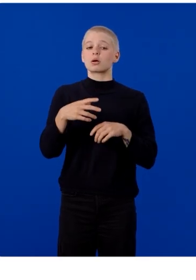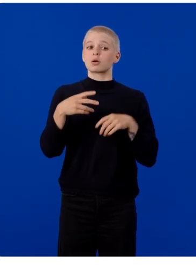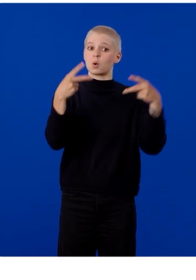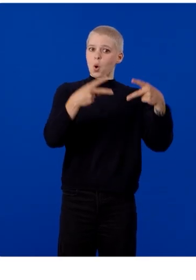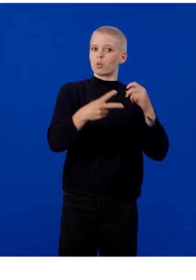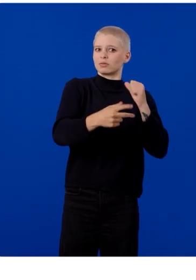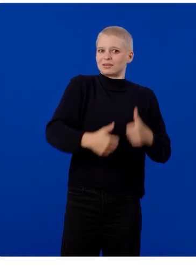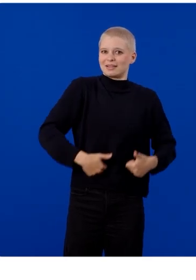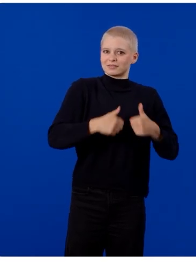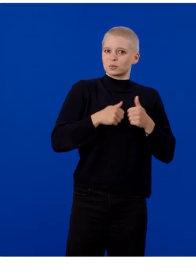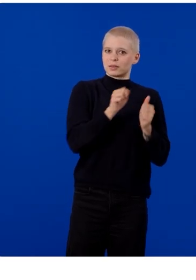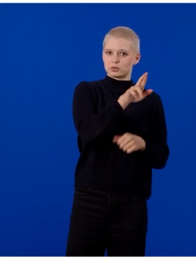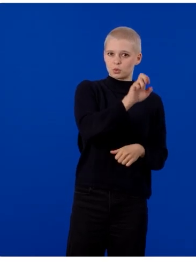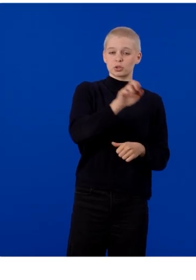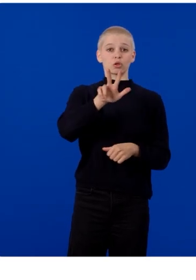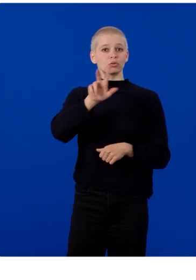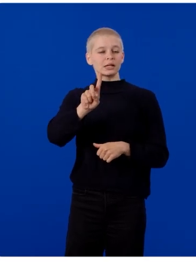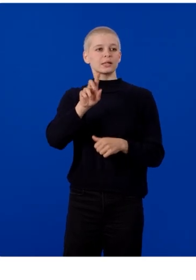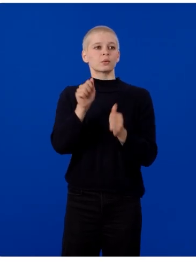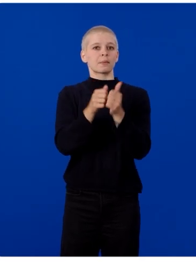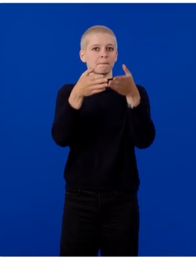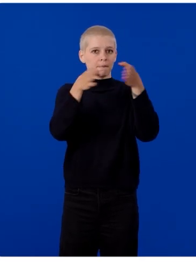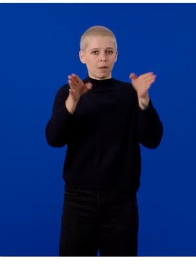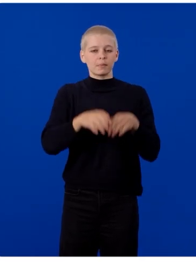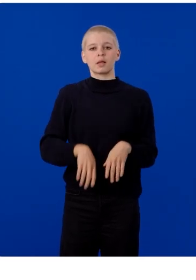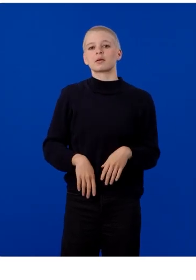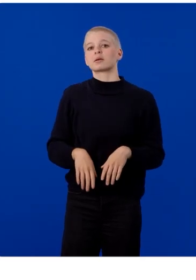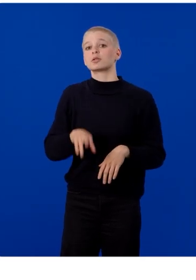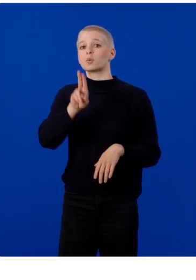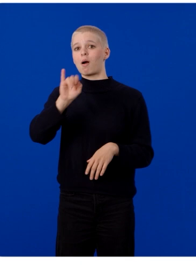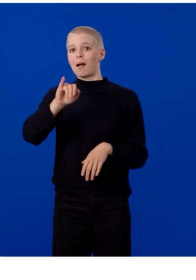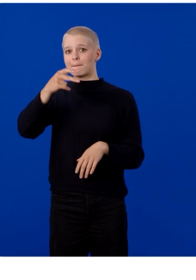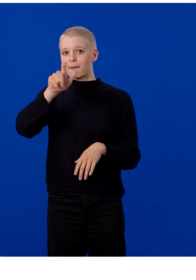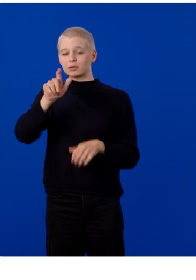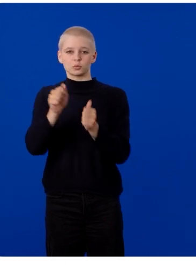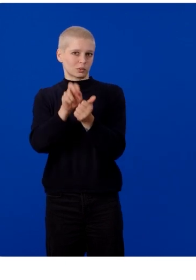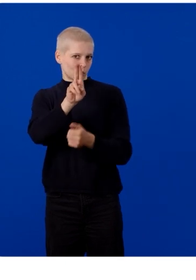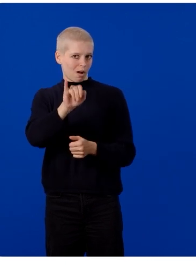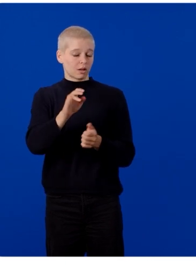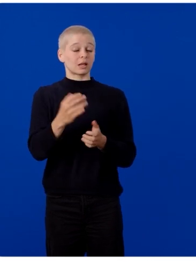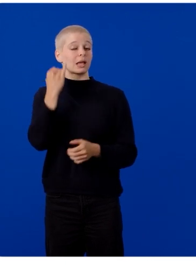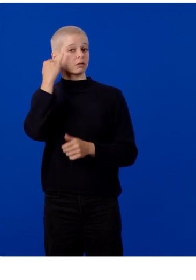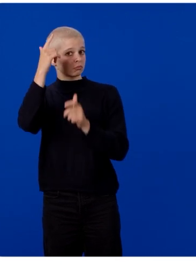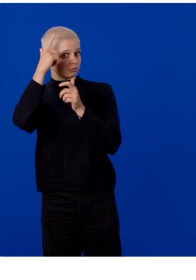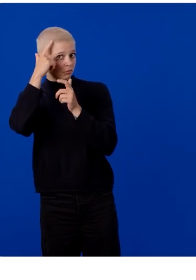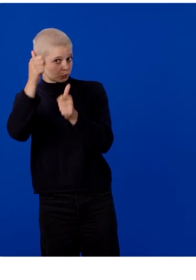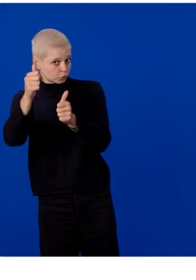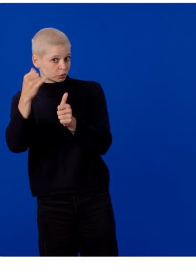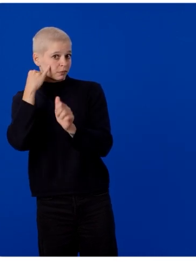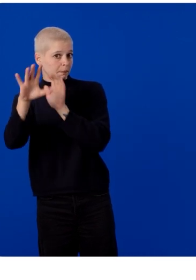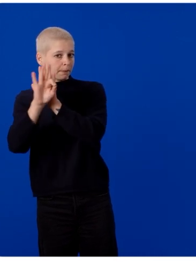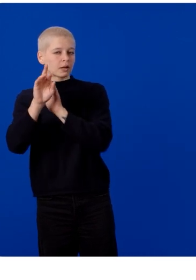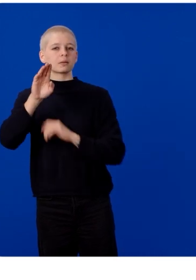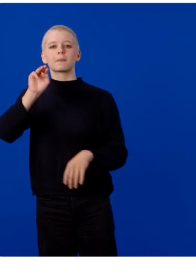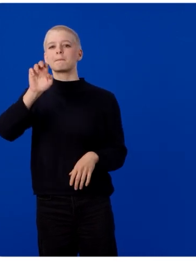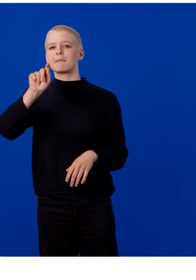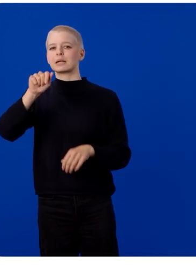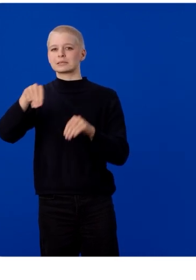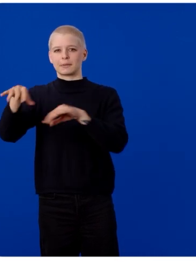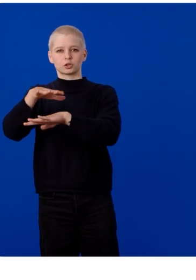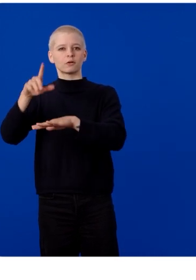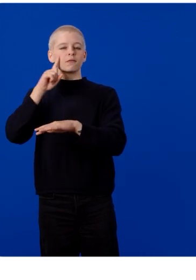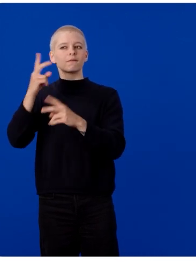3D assets in public, spatial UI panels in UI, and, if you choose it, metaspatial for visual scene